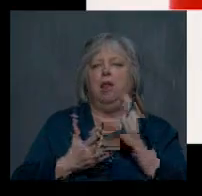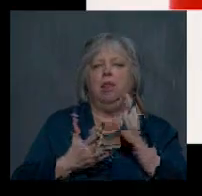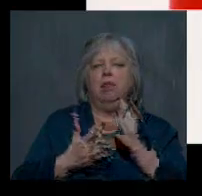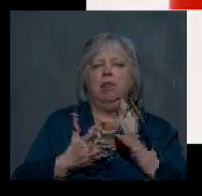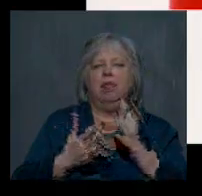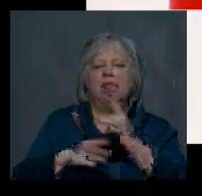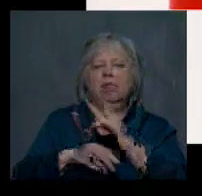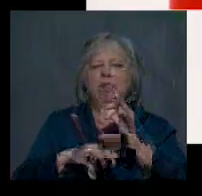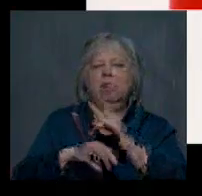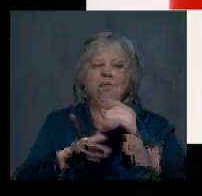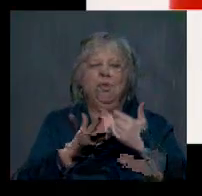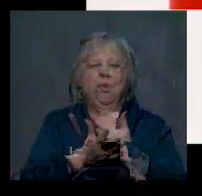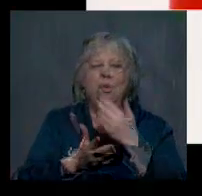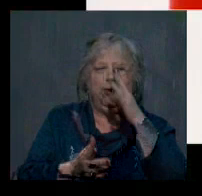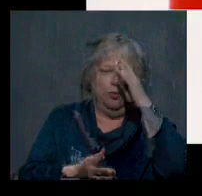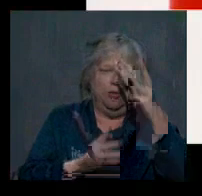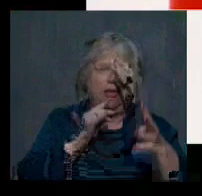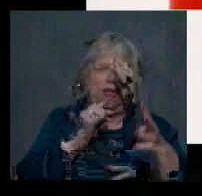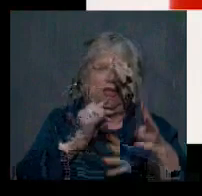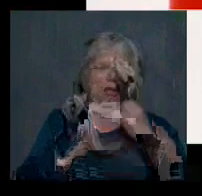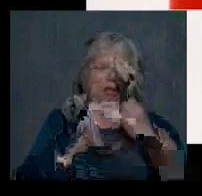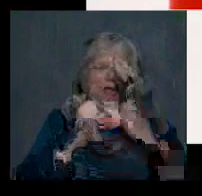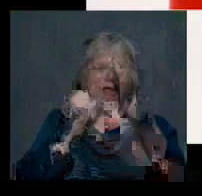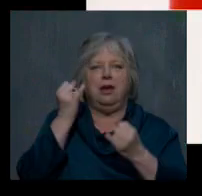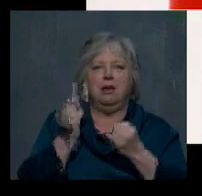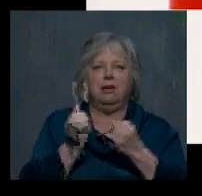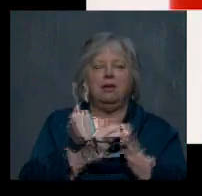creative is and ways to grow.